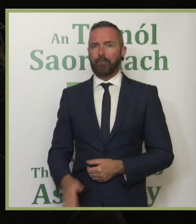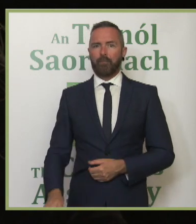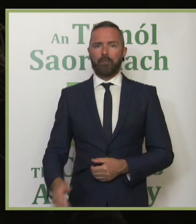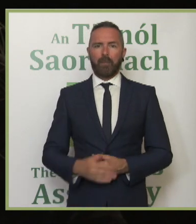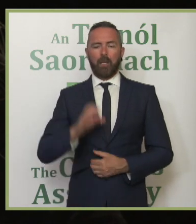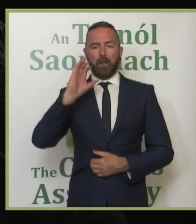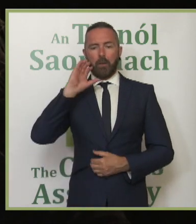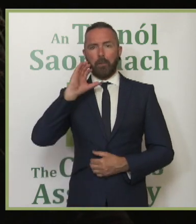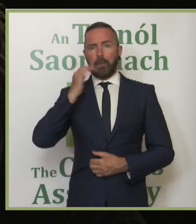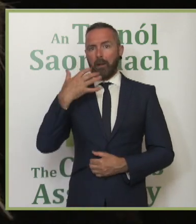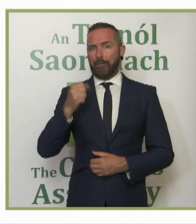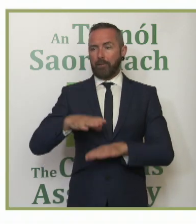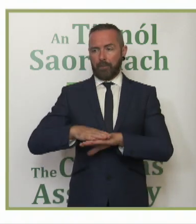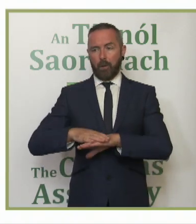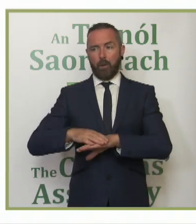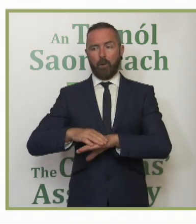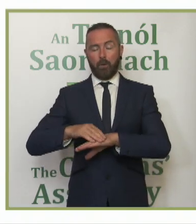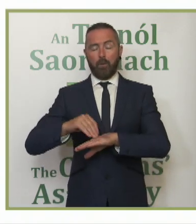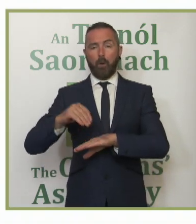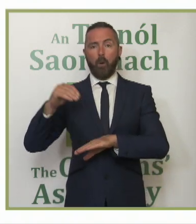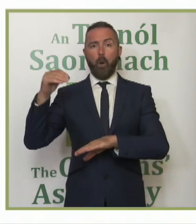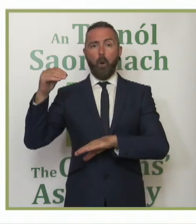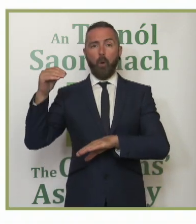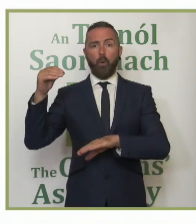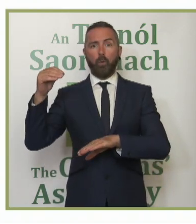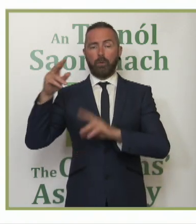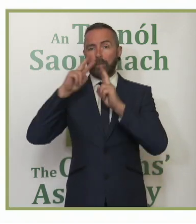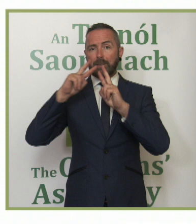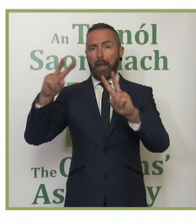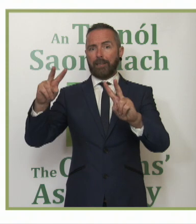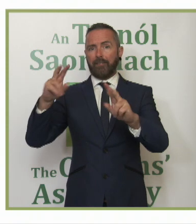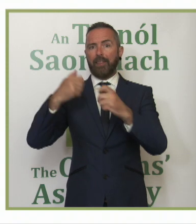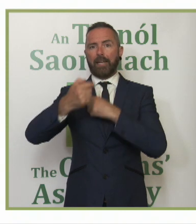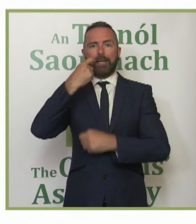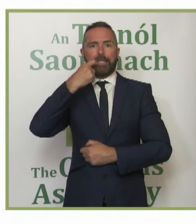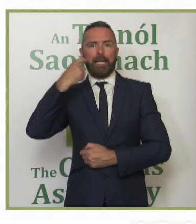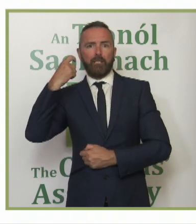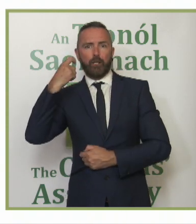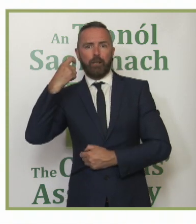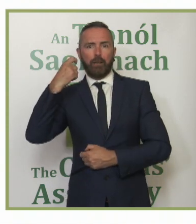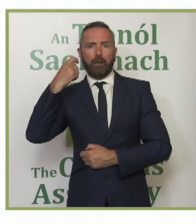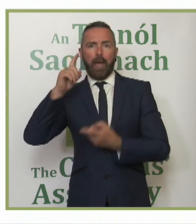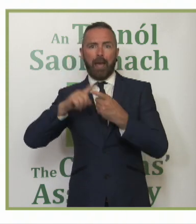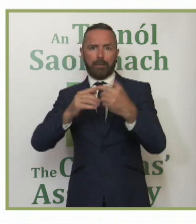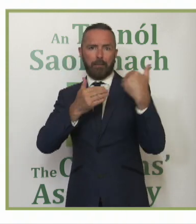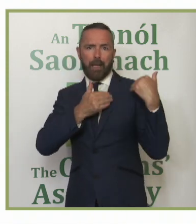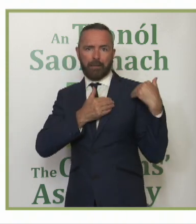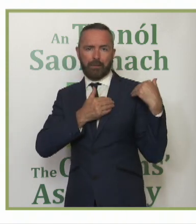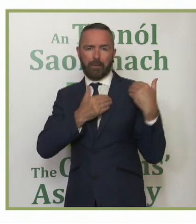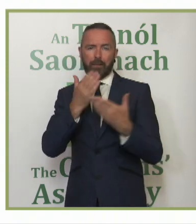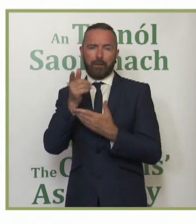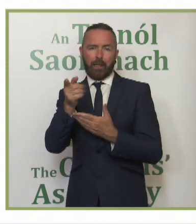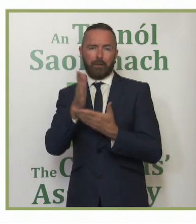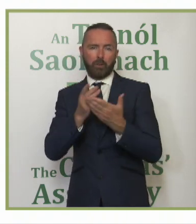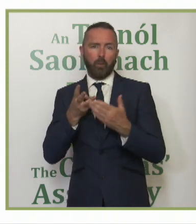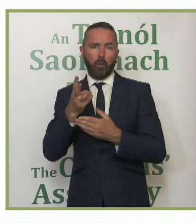Because there's this old hang-up that addiction is and dependence is in some way